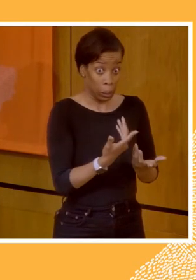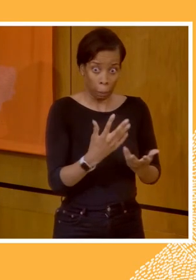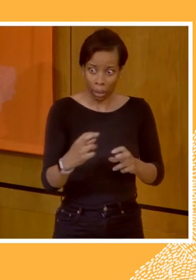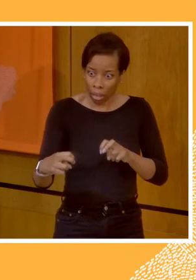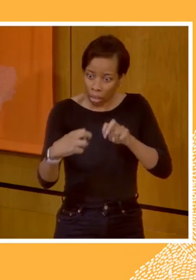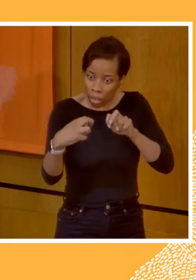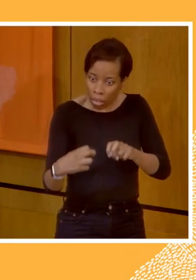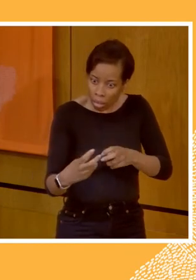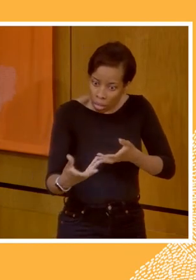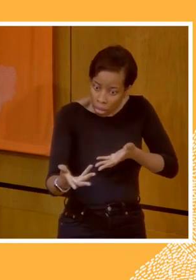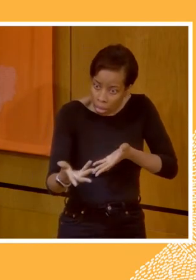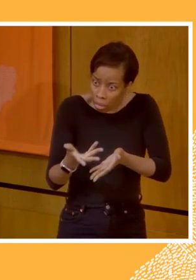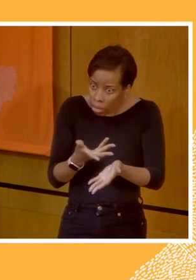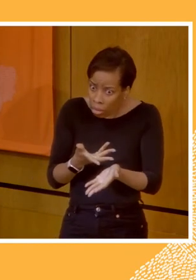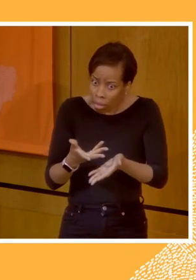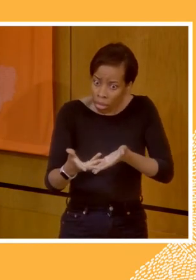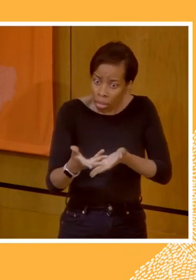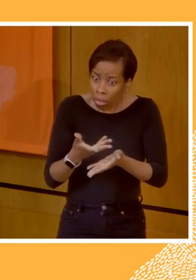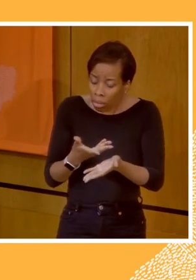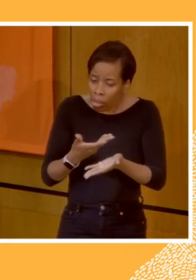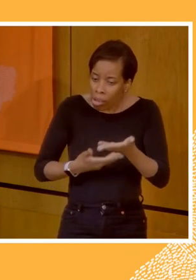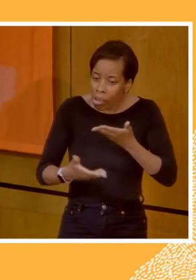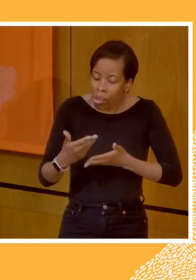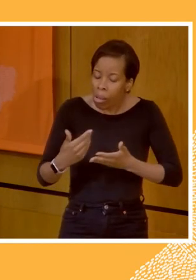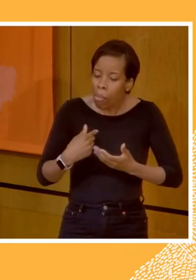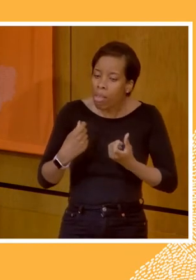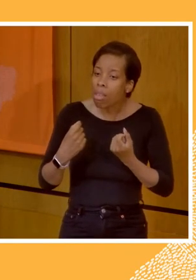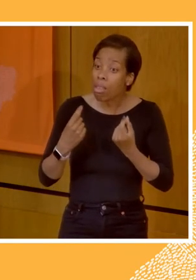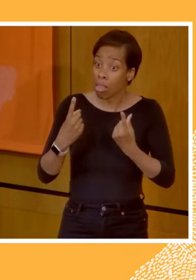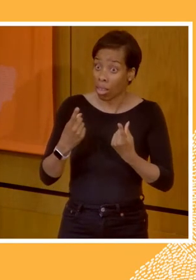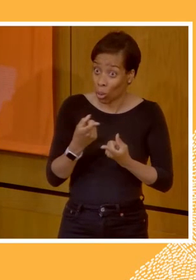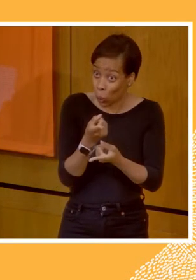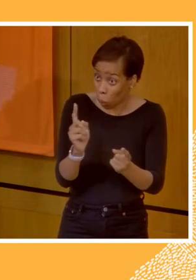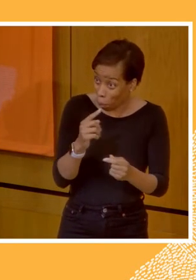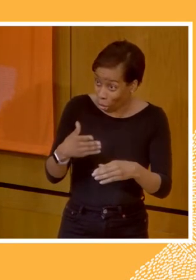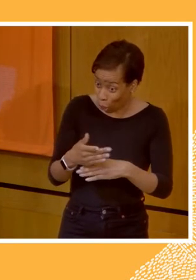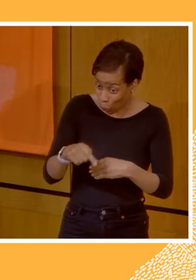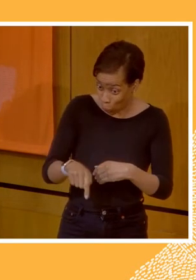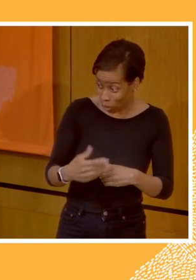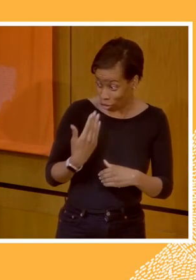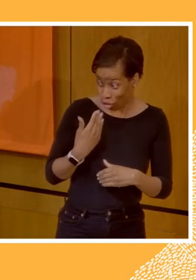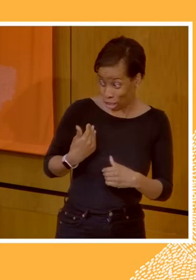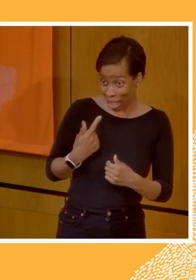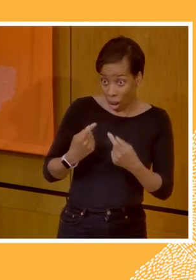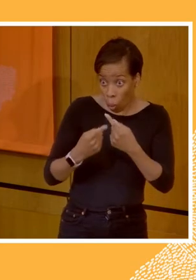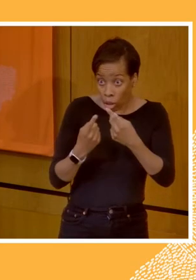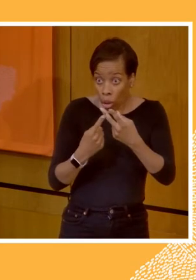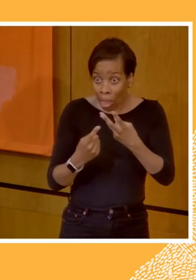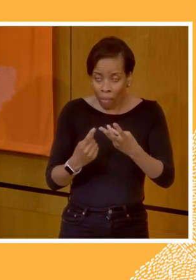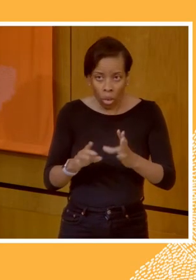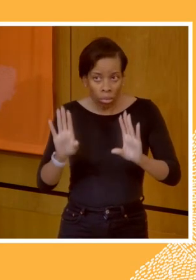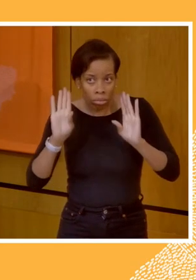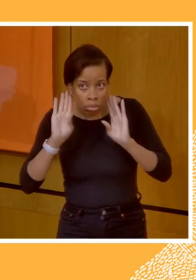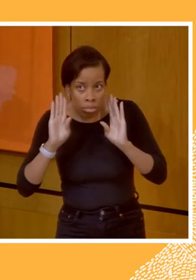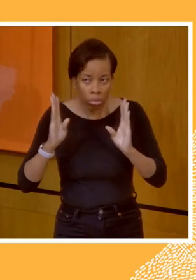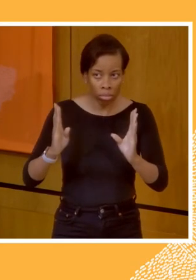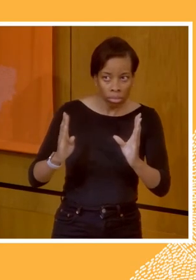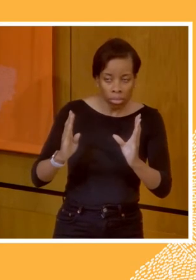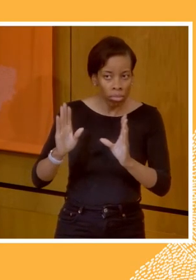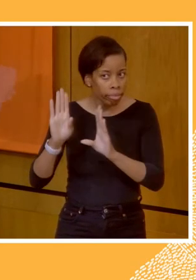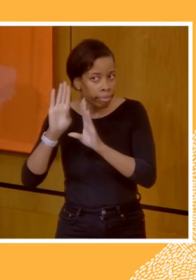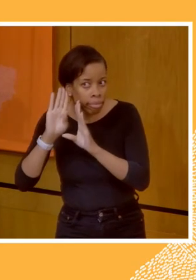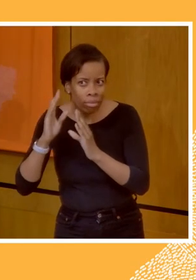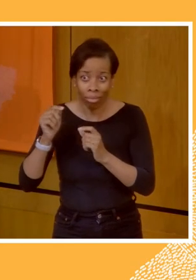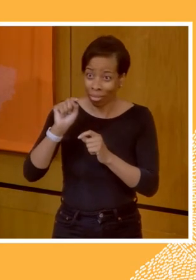can communicate through those sounds. I think everyone had a different, like a meaning from the sounds we